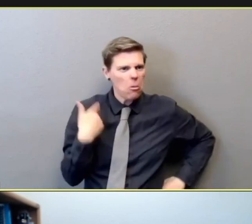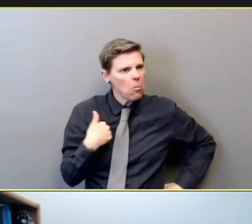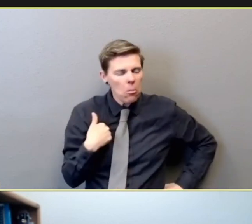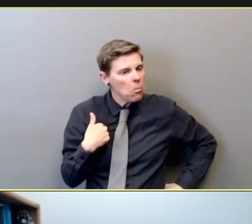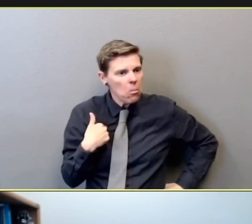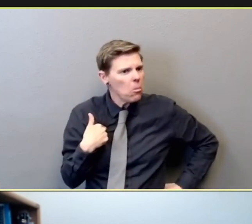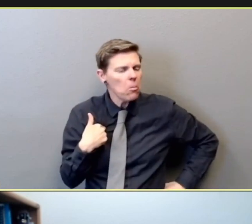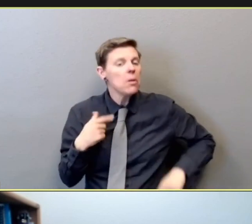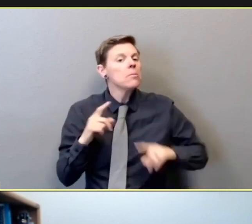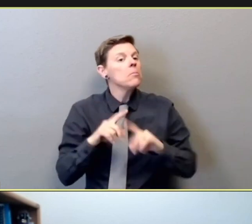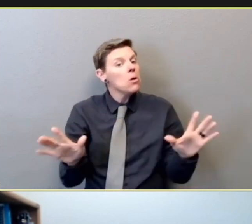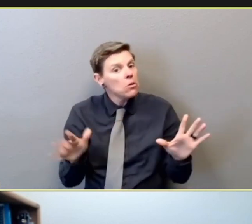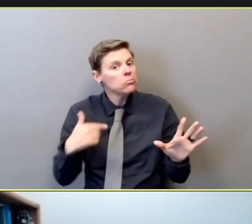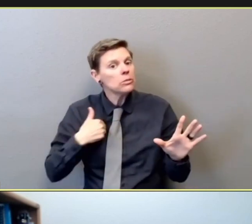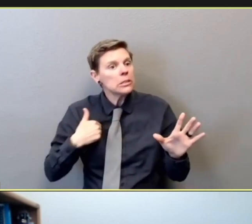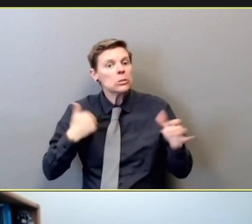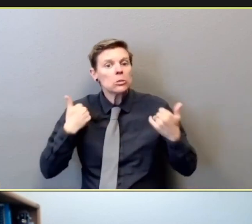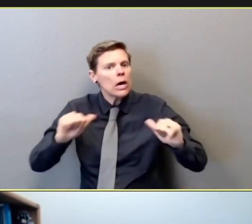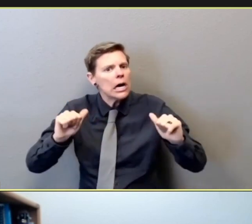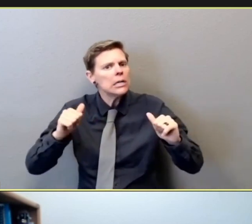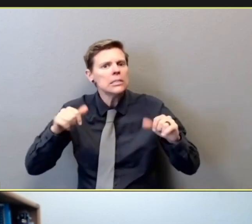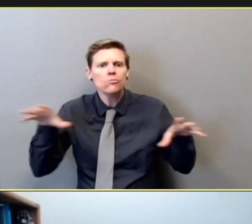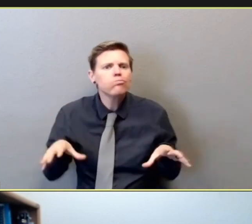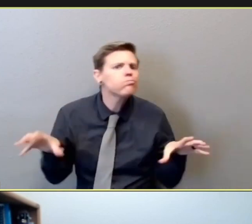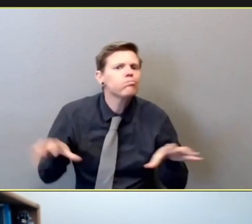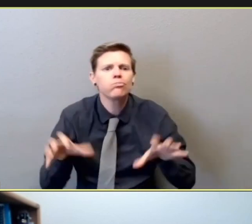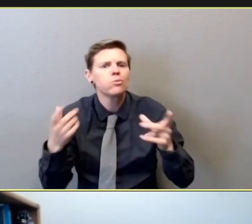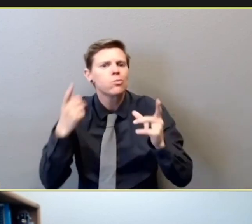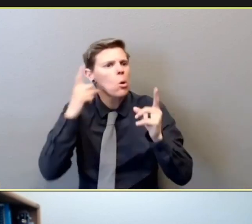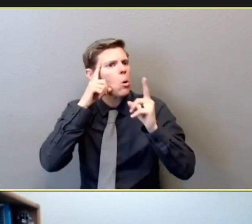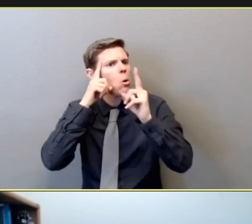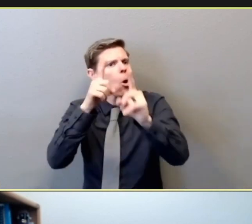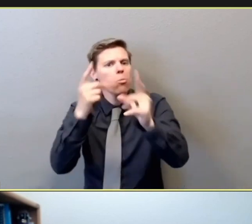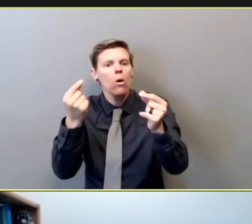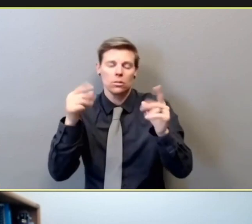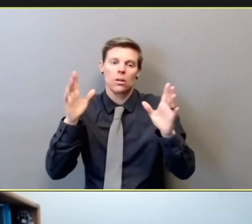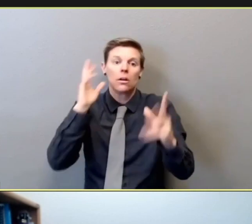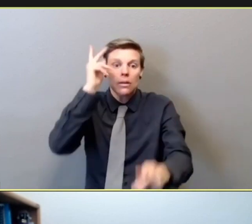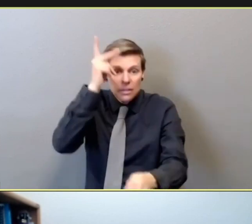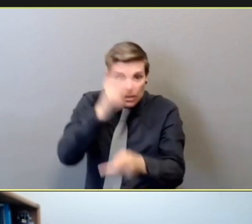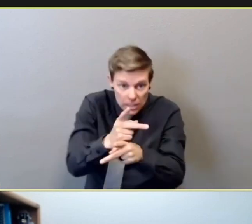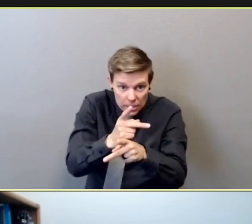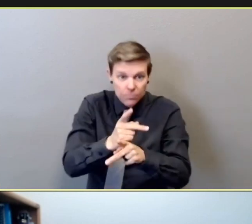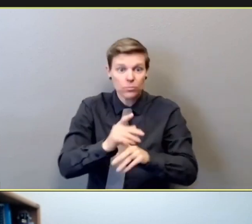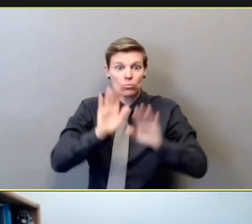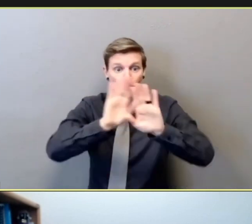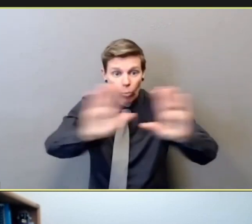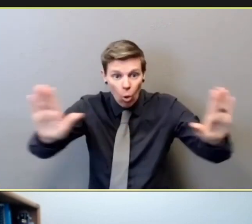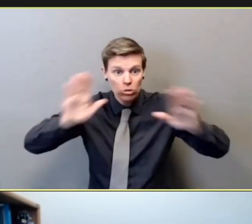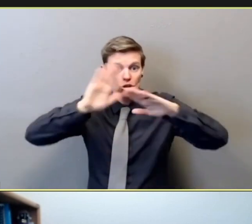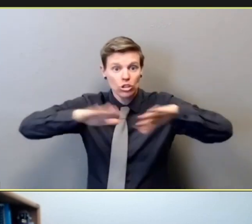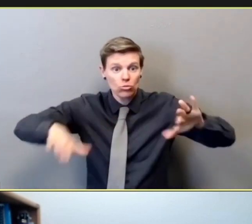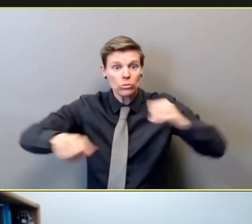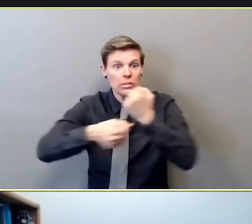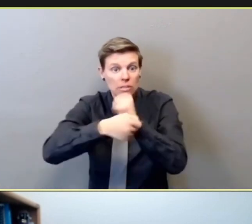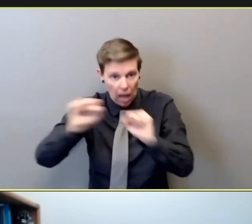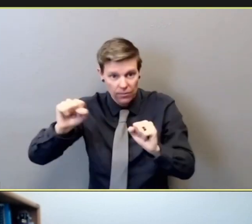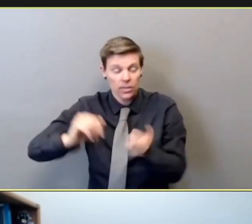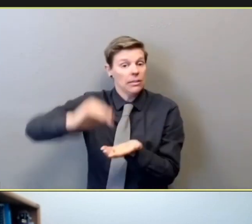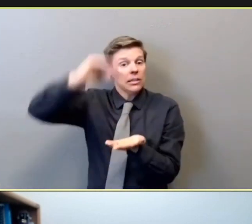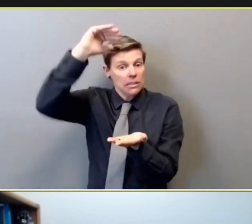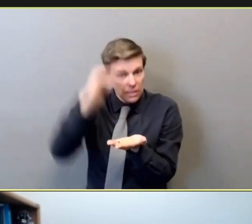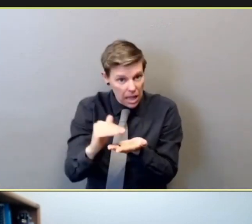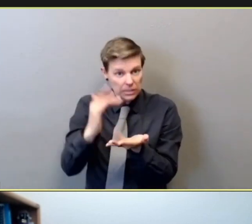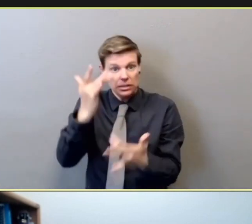keep kids in New Mexico as safe as we can and mitigate the spread of disease. And that's really the goal. So